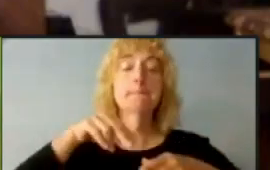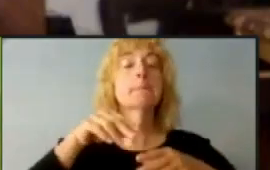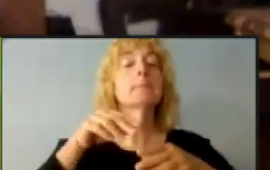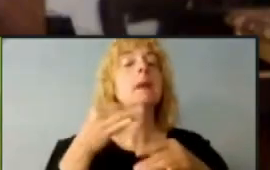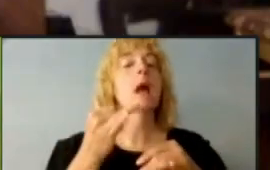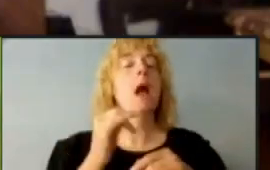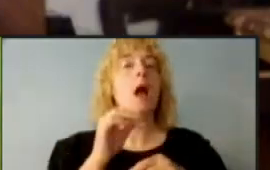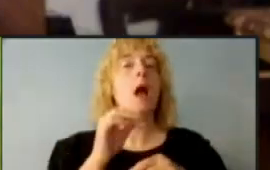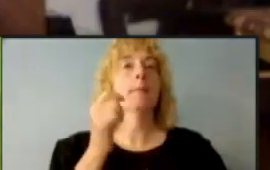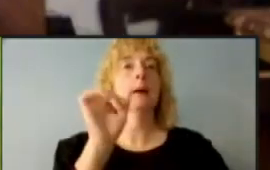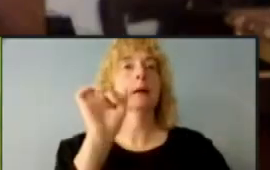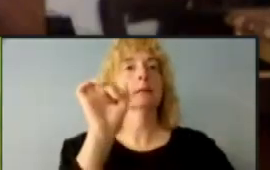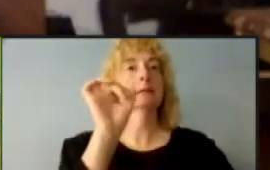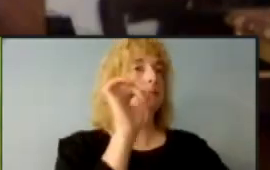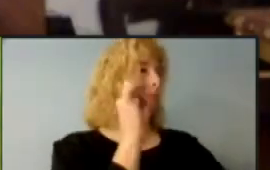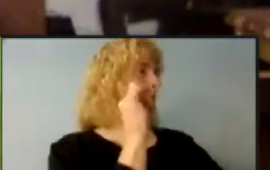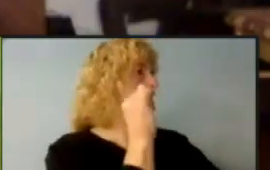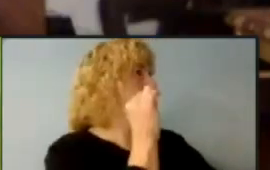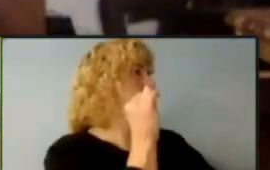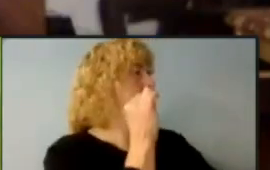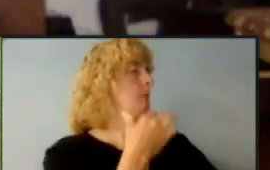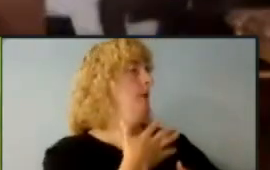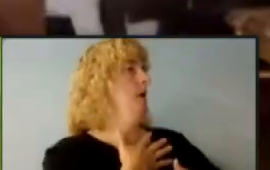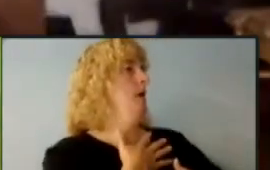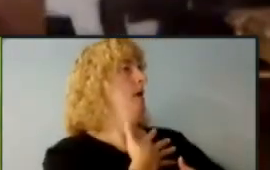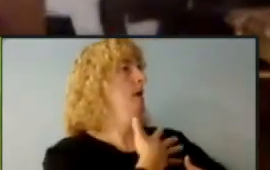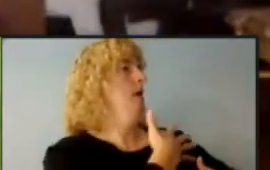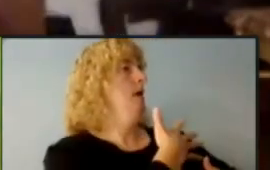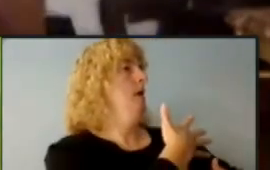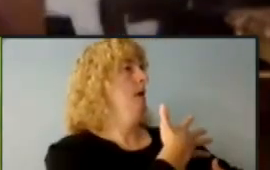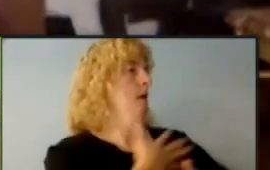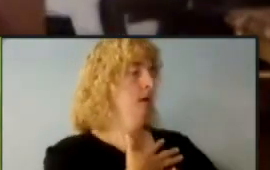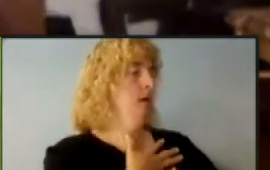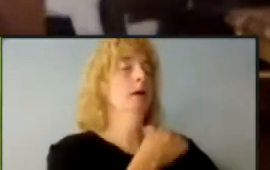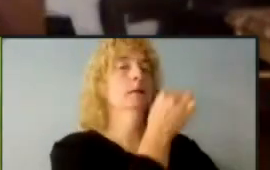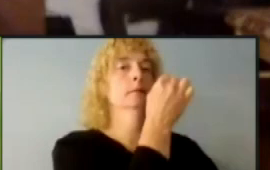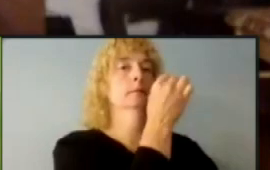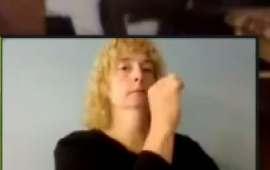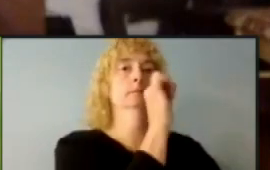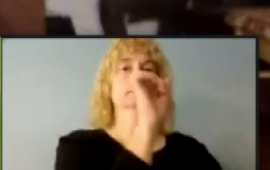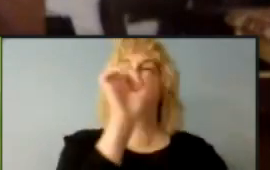and exhale, come back center. Inhale,